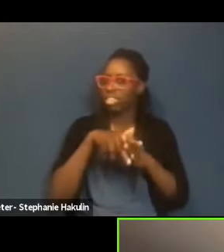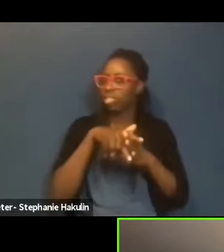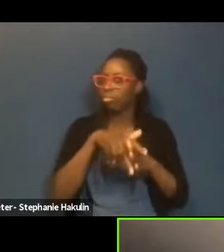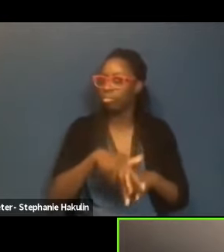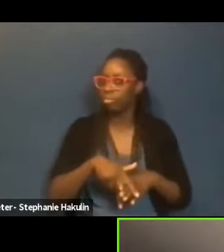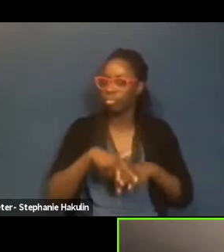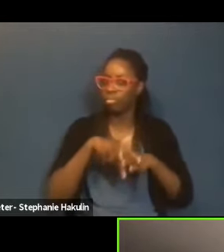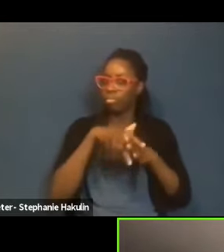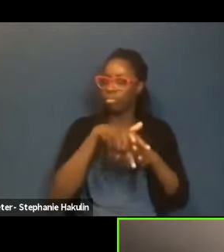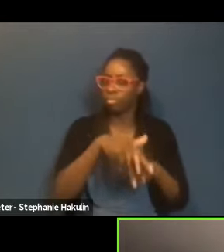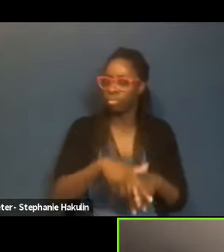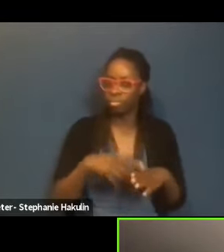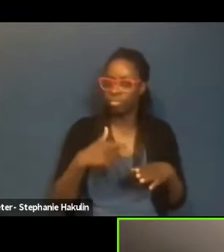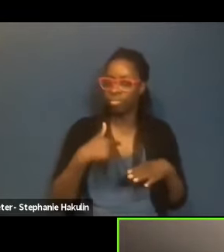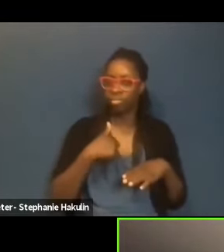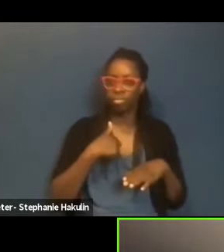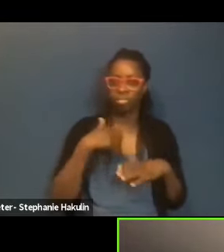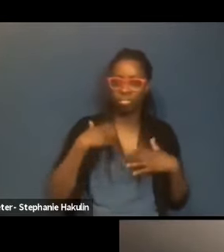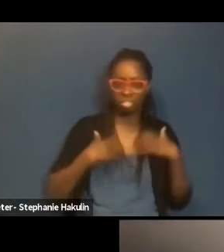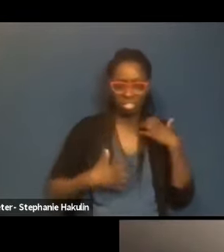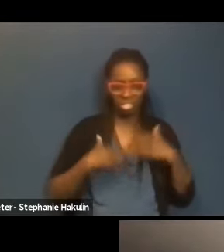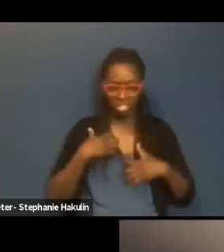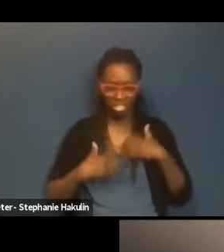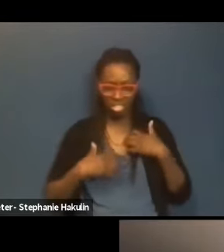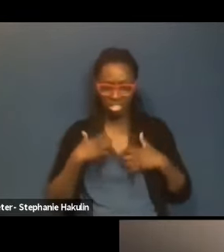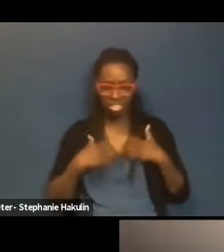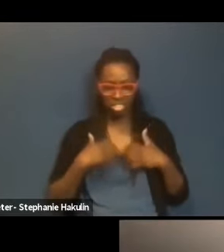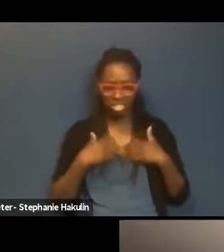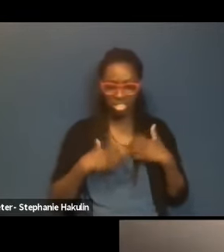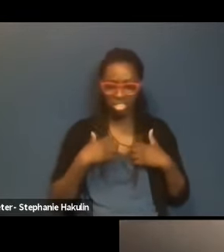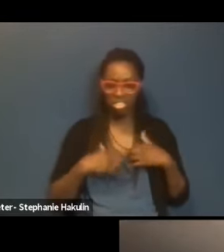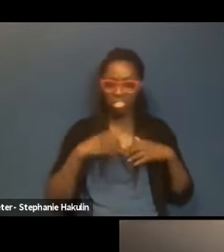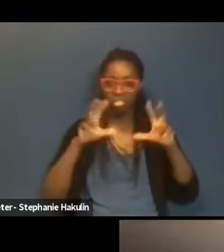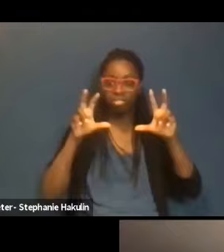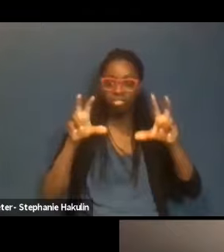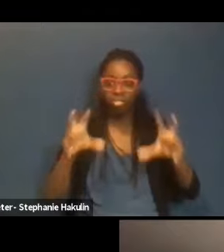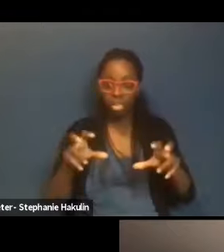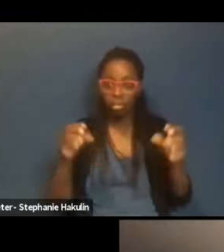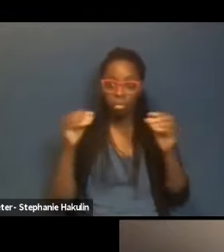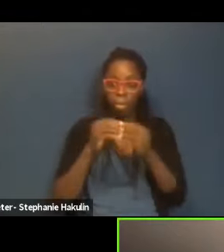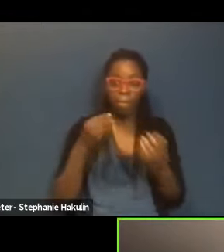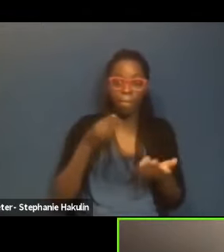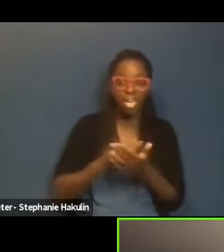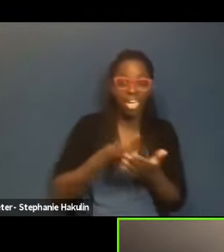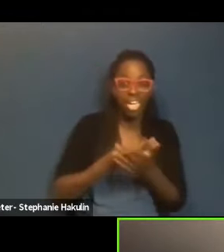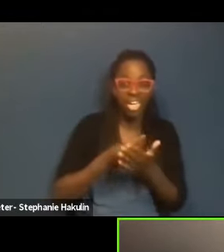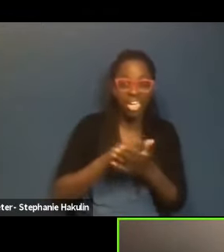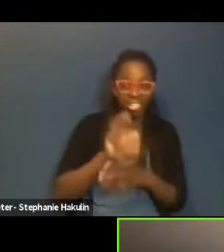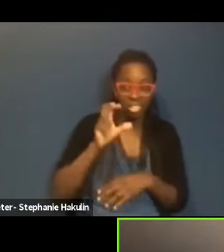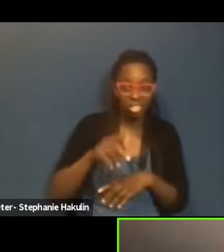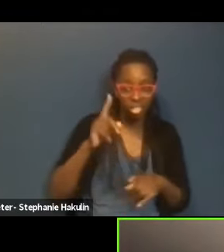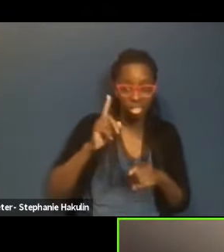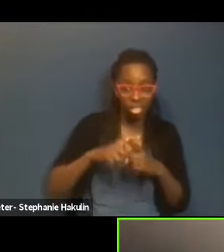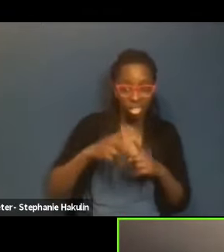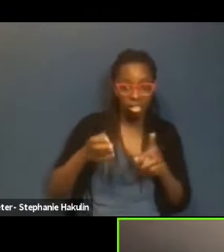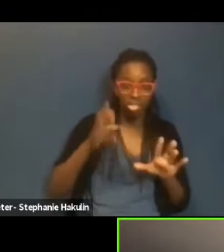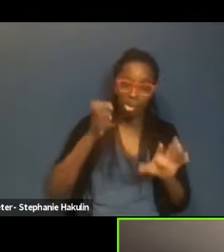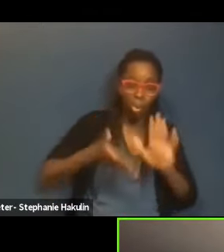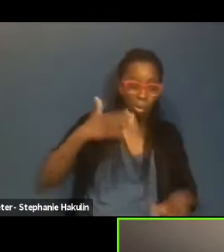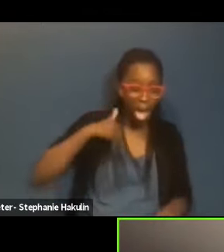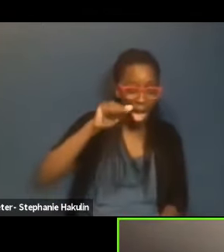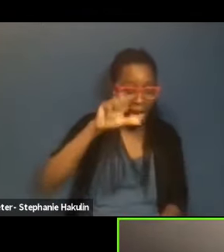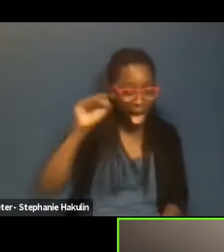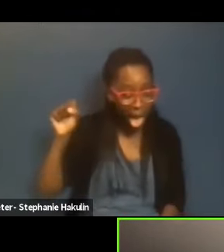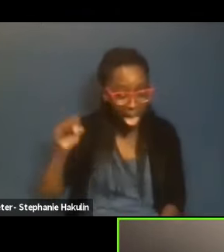I've invested more in wiping my ass than cleansing my soul. I'll be eating these sheets for months, and all